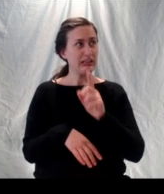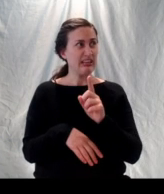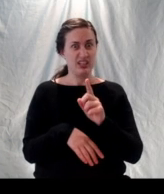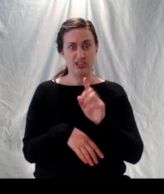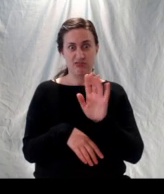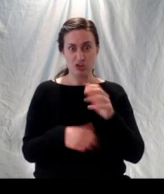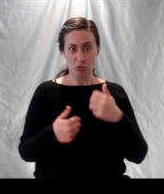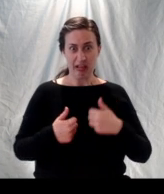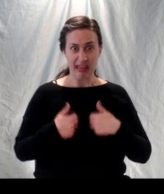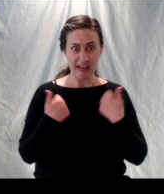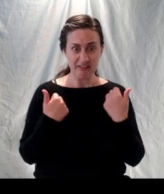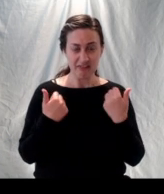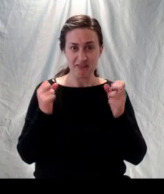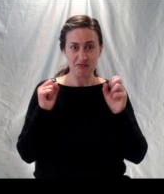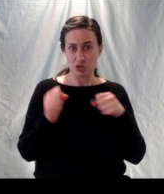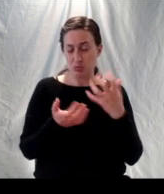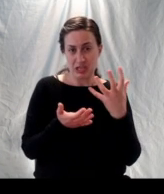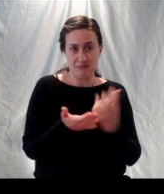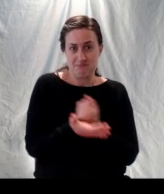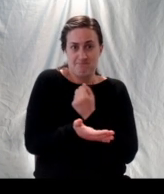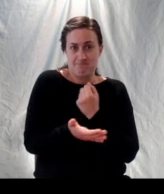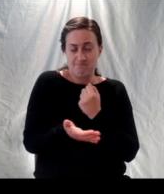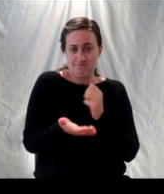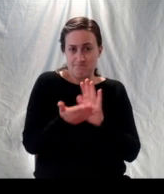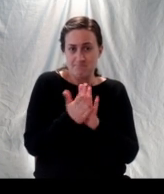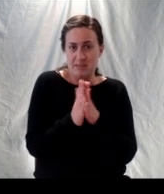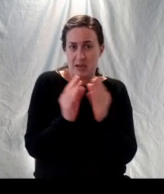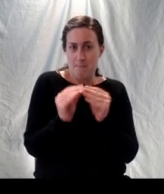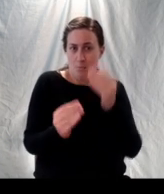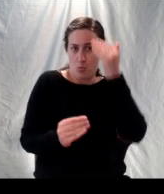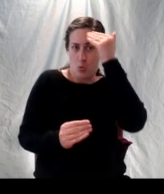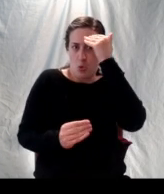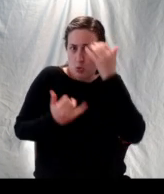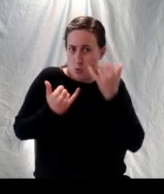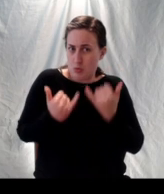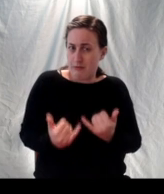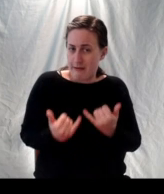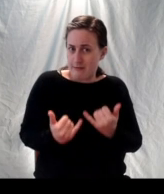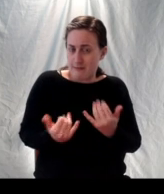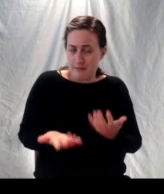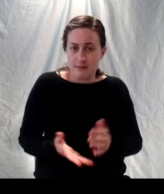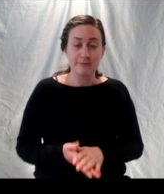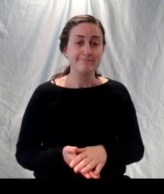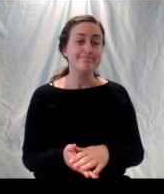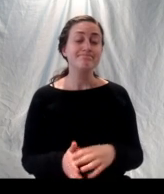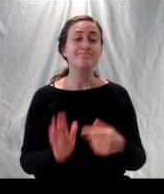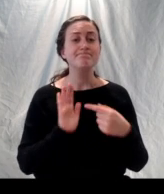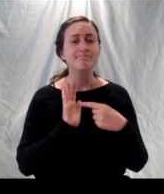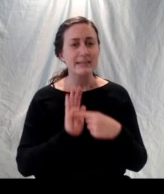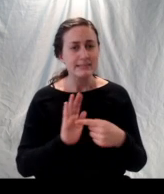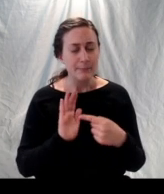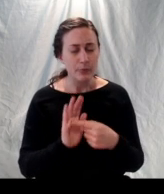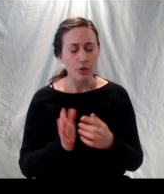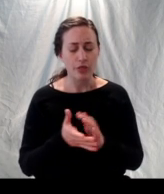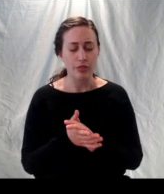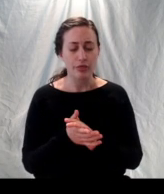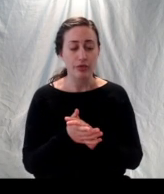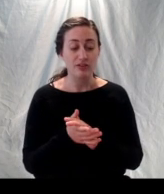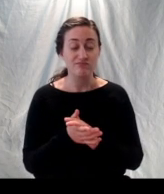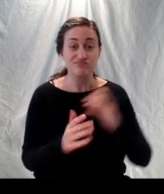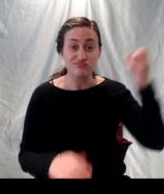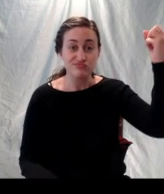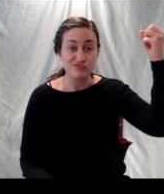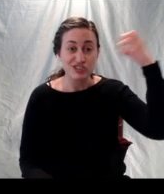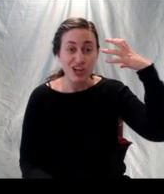things. Like, for example, if you are, when you have a shower, for example, you can